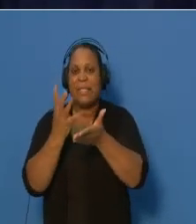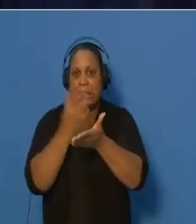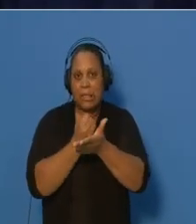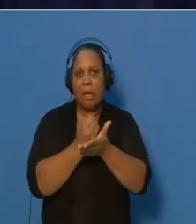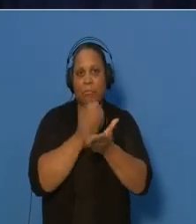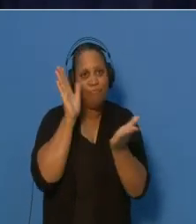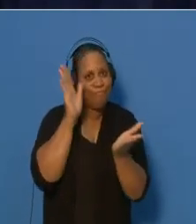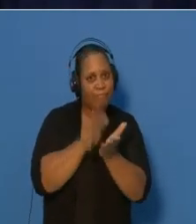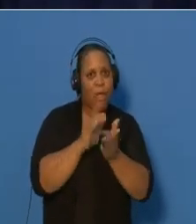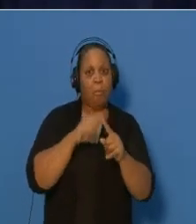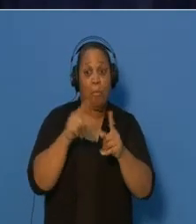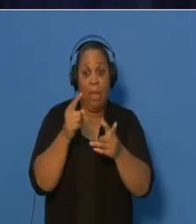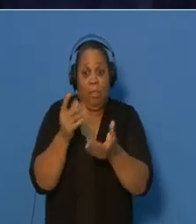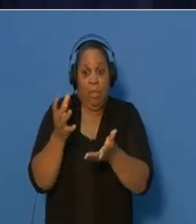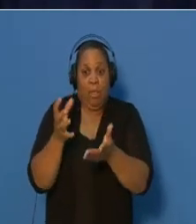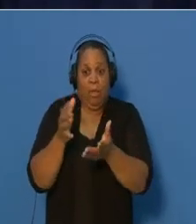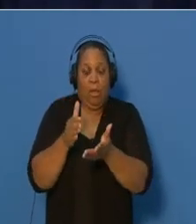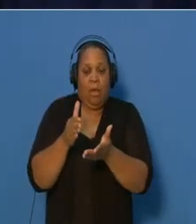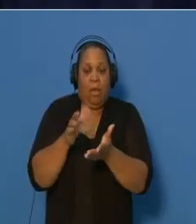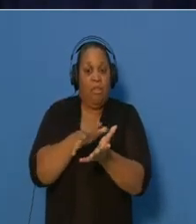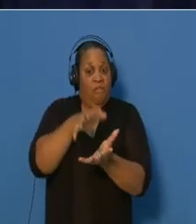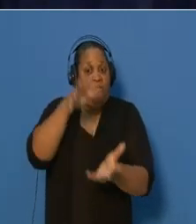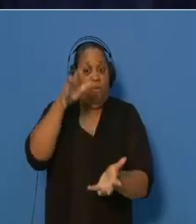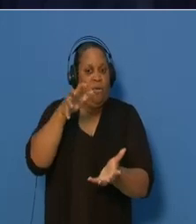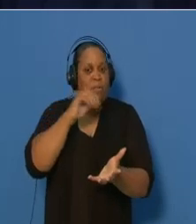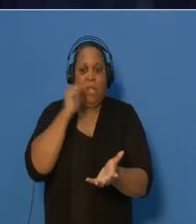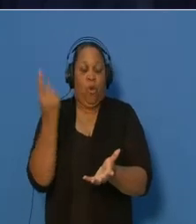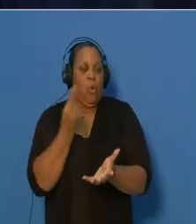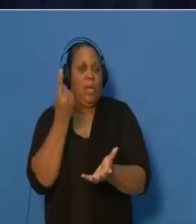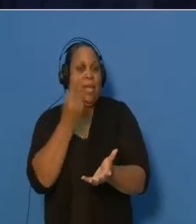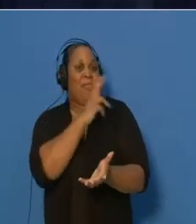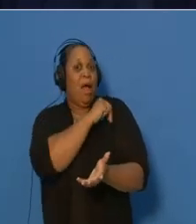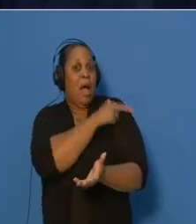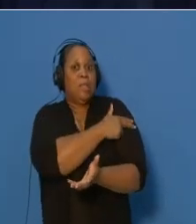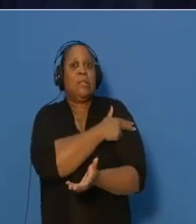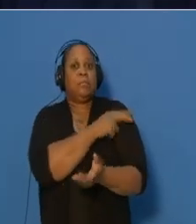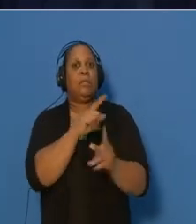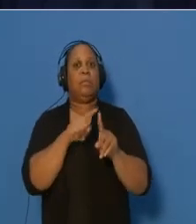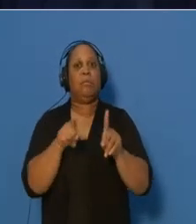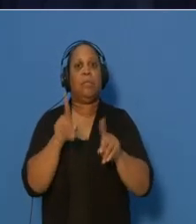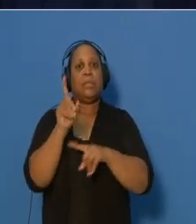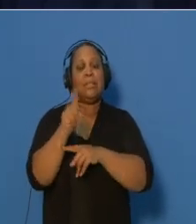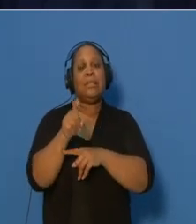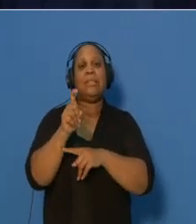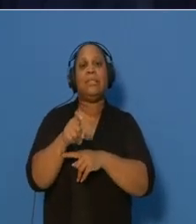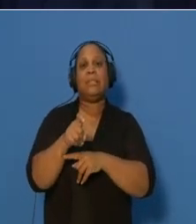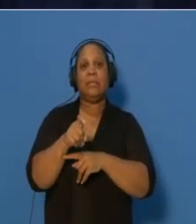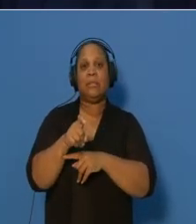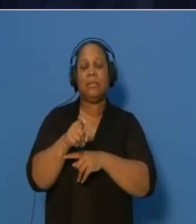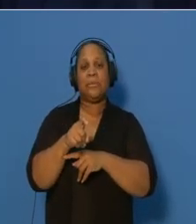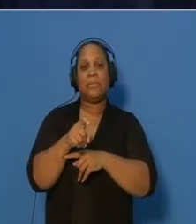ultimate supplies of not only the hospital as well as the needs for the